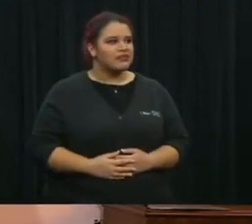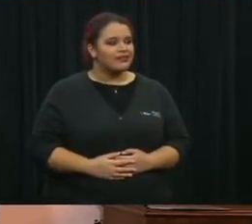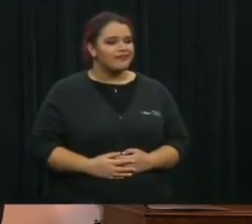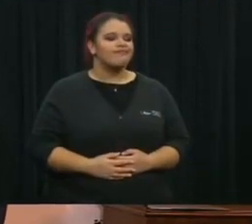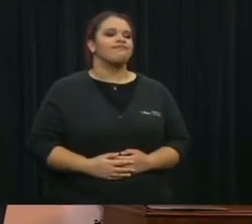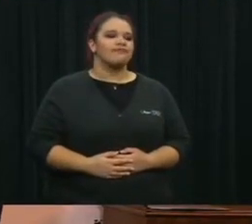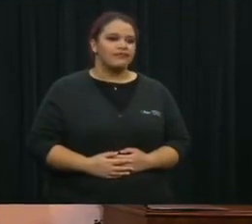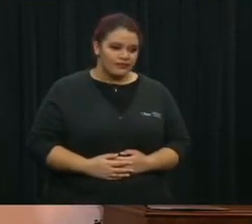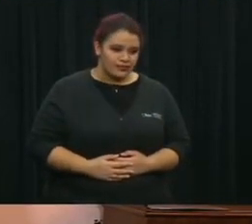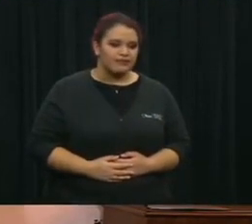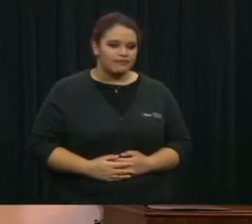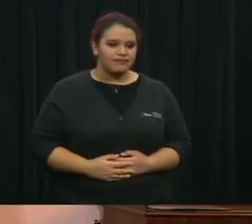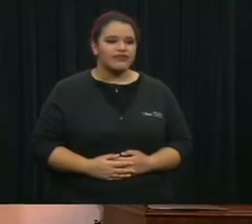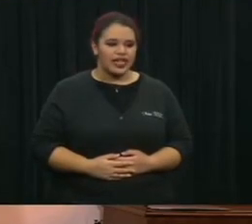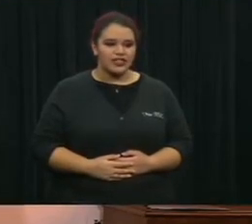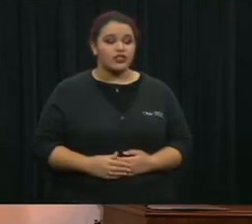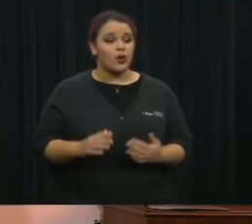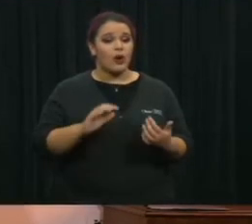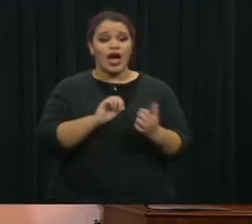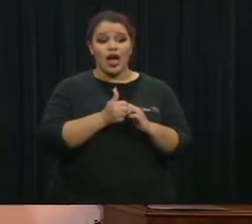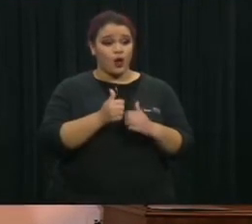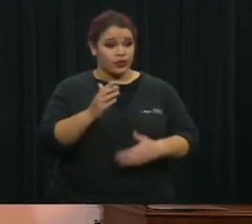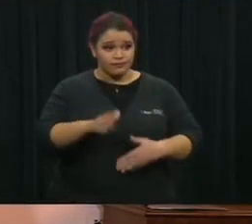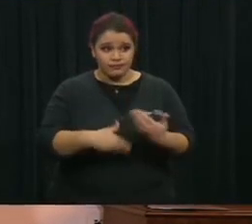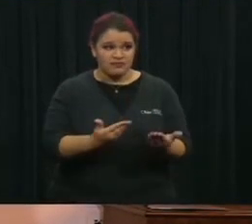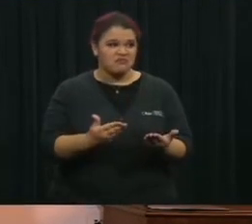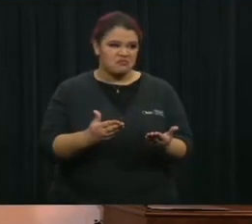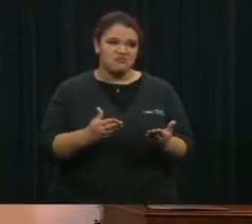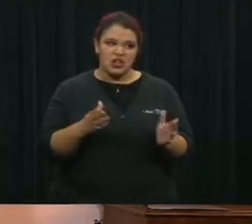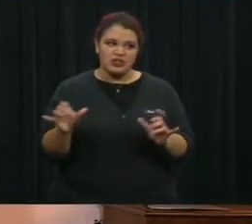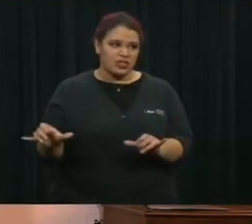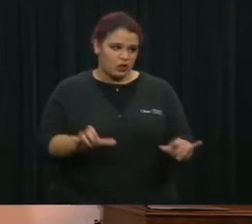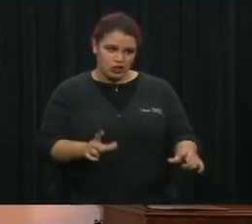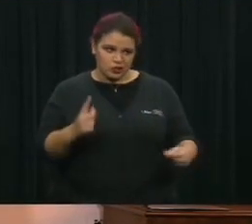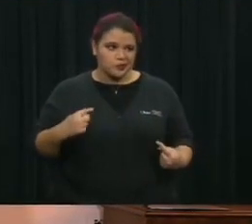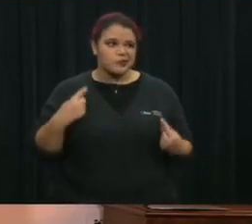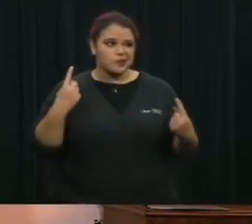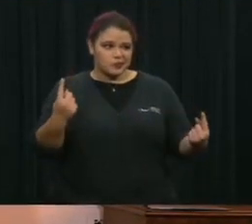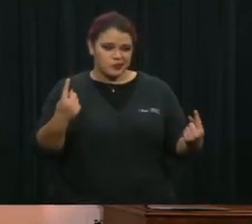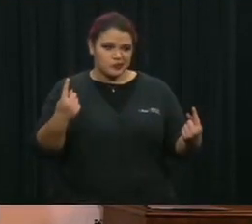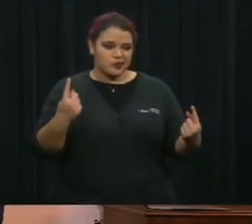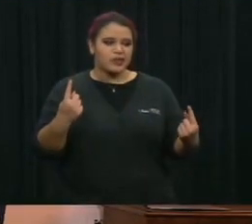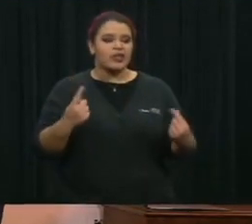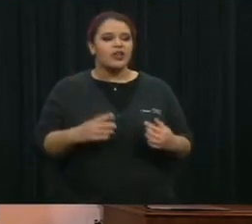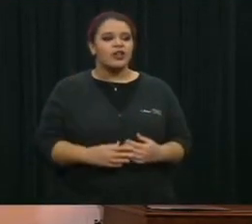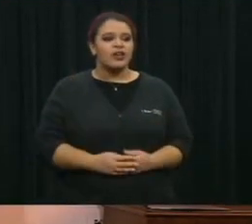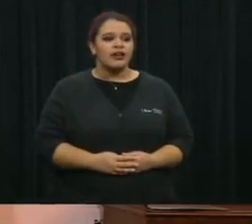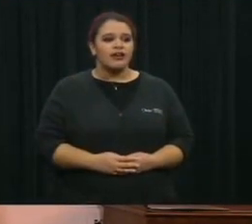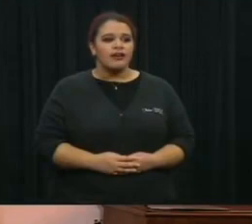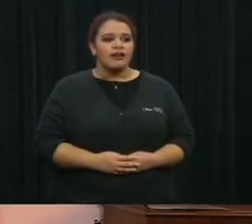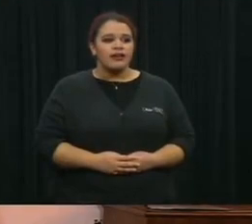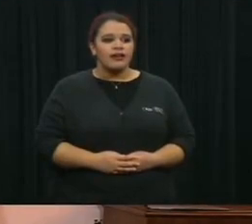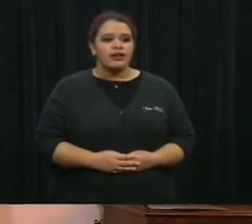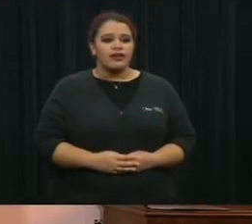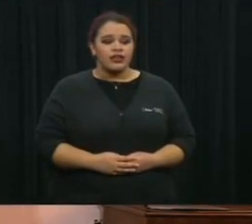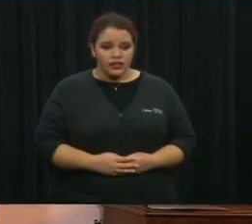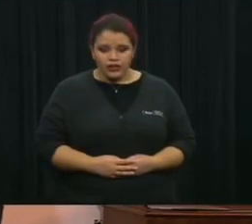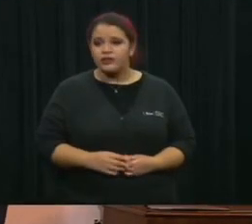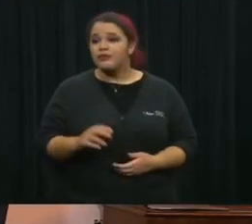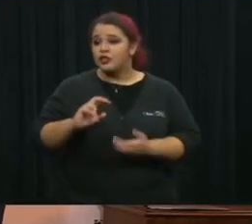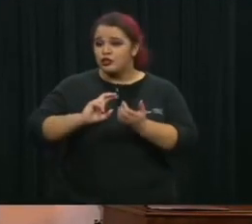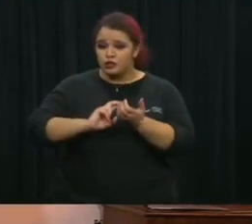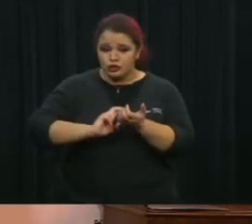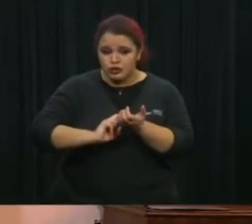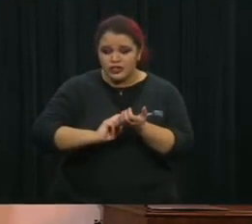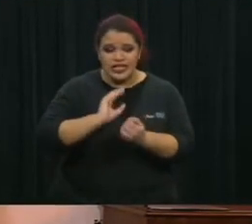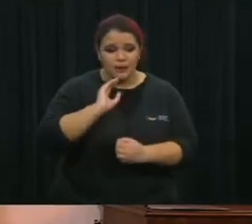Yes, Jim, the response would be very similar. And the second, it's very important, and I'll say this, to nursing